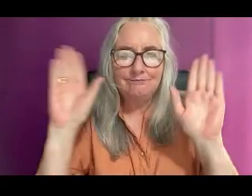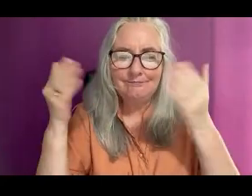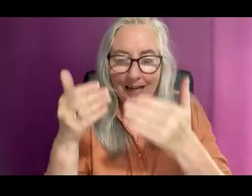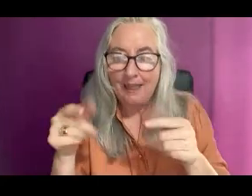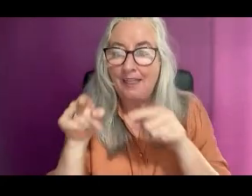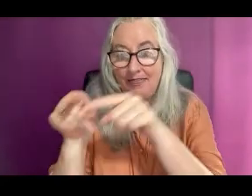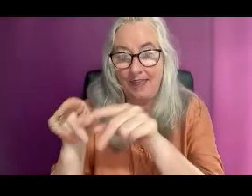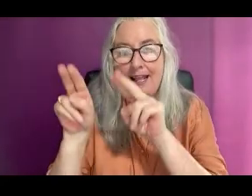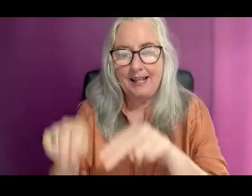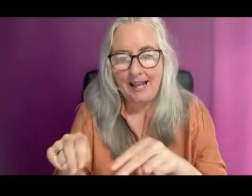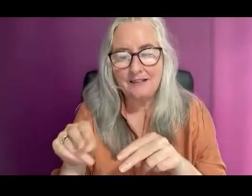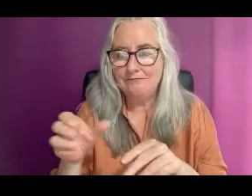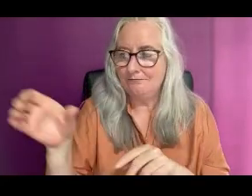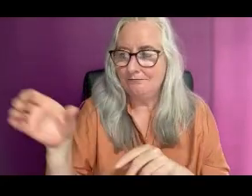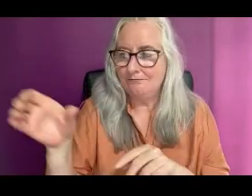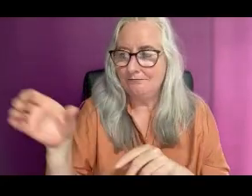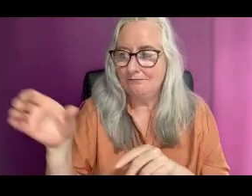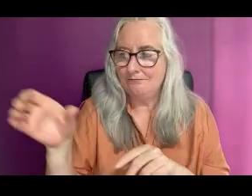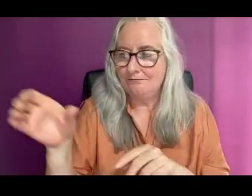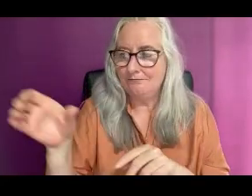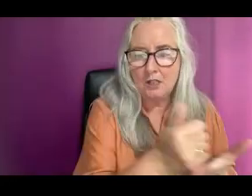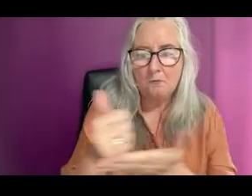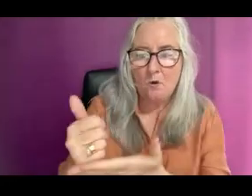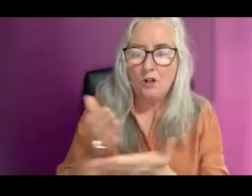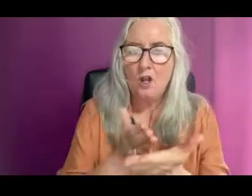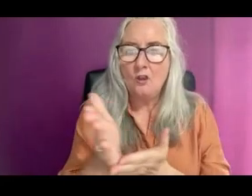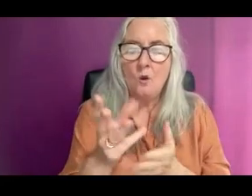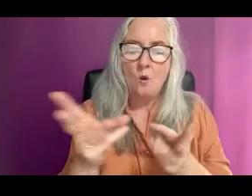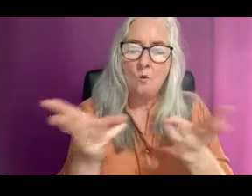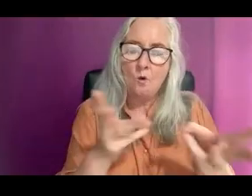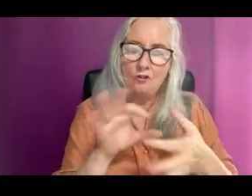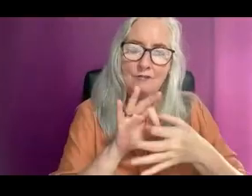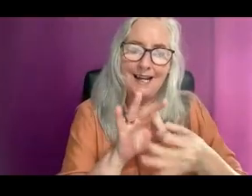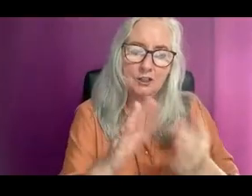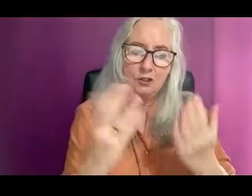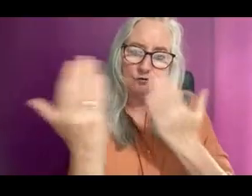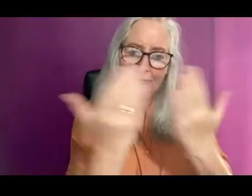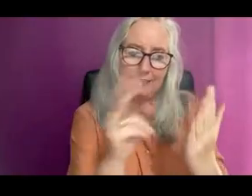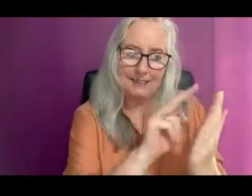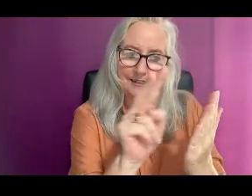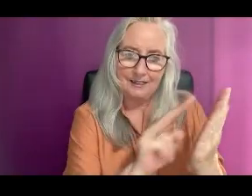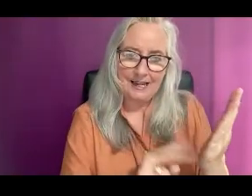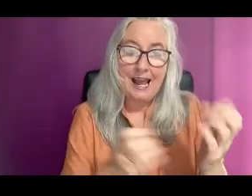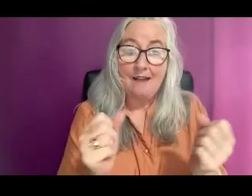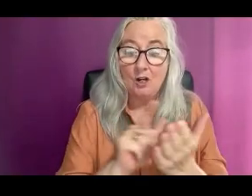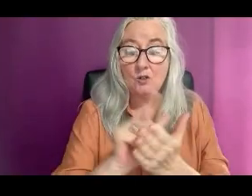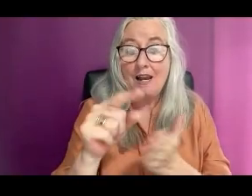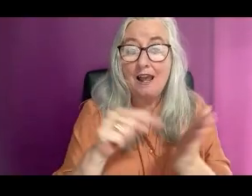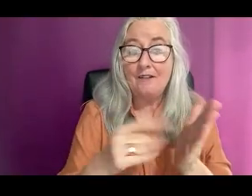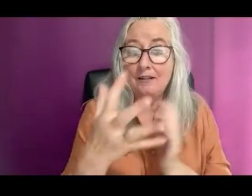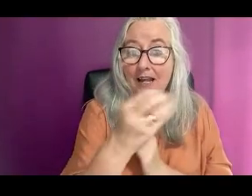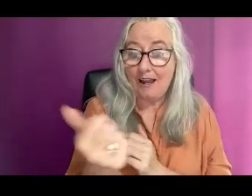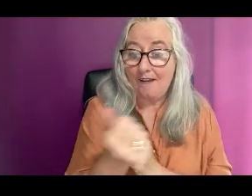of someone to support them in work-related reading. There is 12,500 available per year